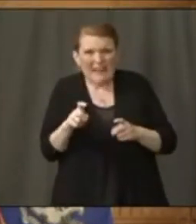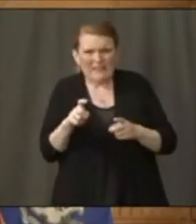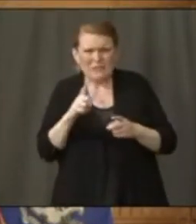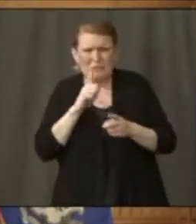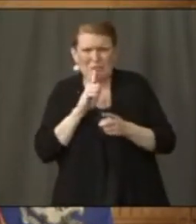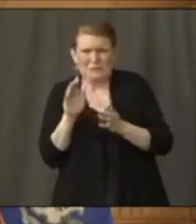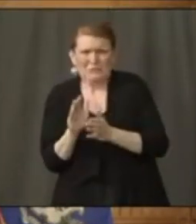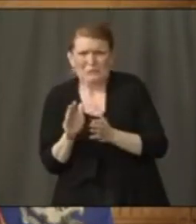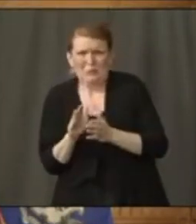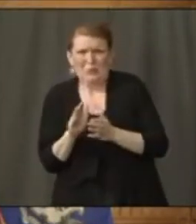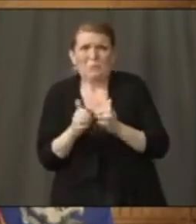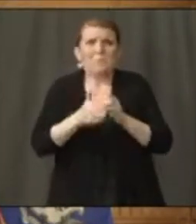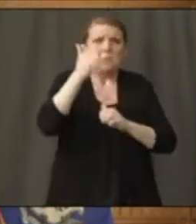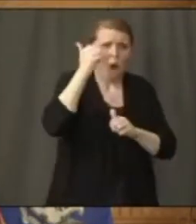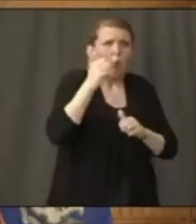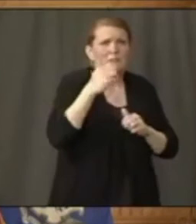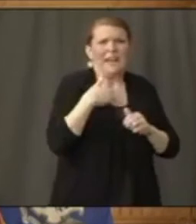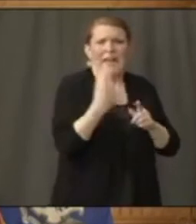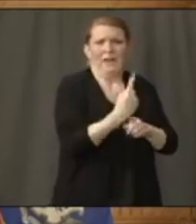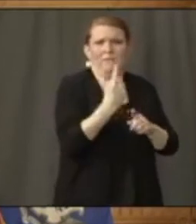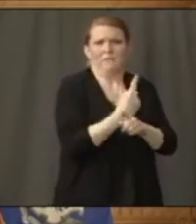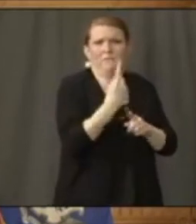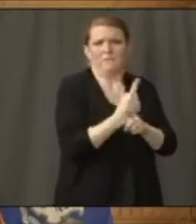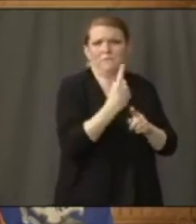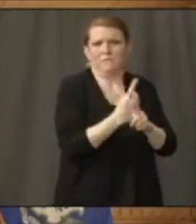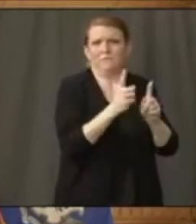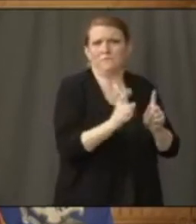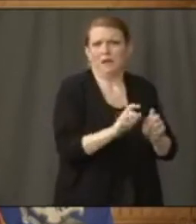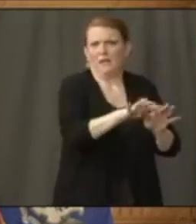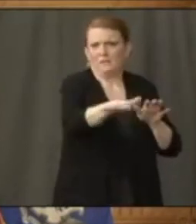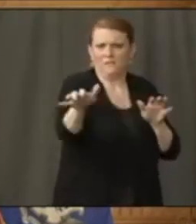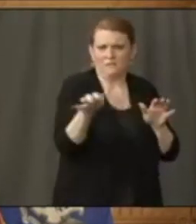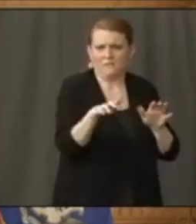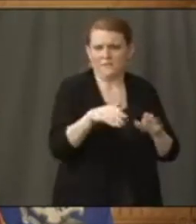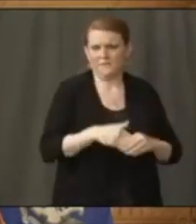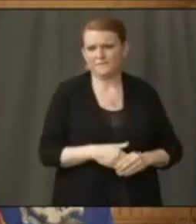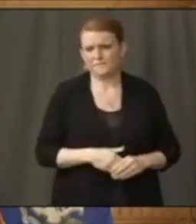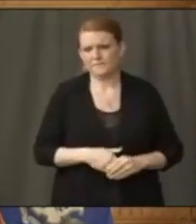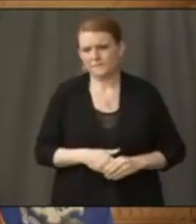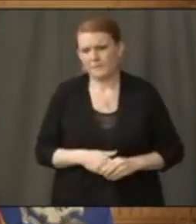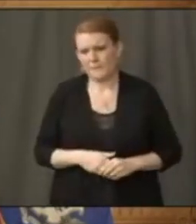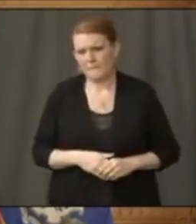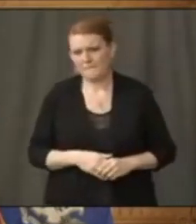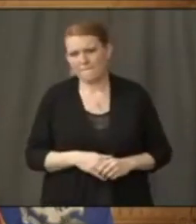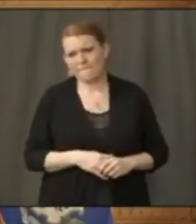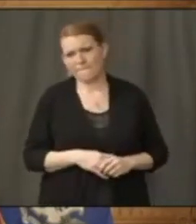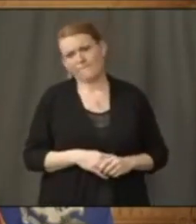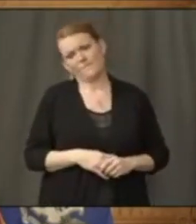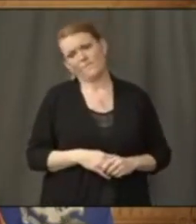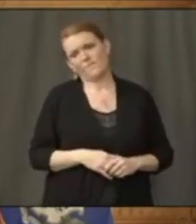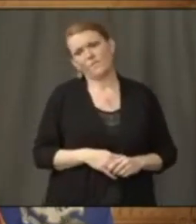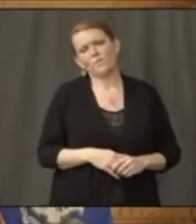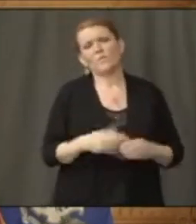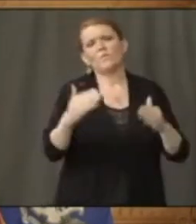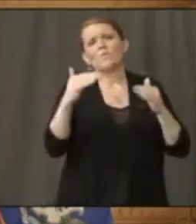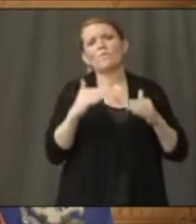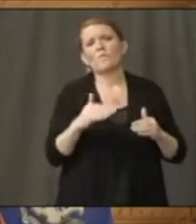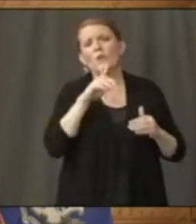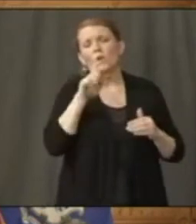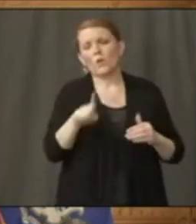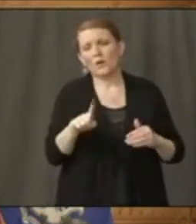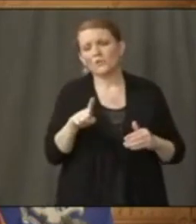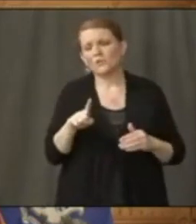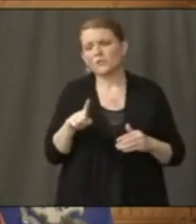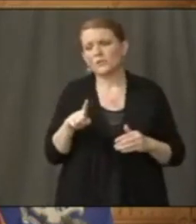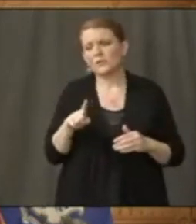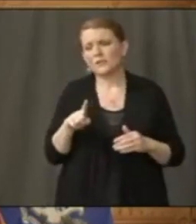For Cohen Bagels, how has your business done? Has it hurt? Has it gone up? Because, you know, you can't serve fish to go as easily as you could